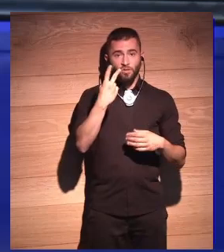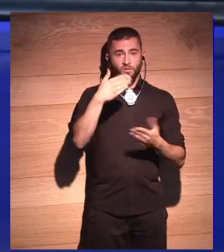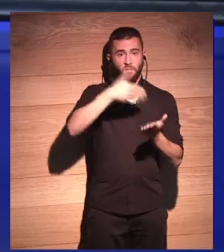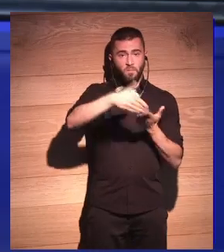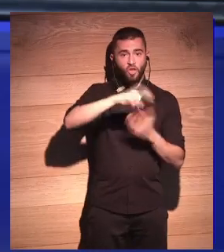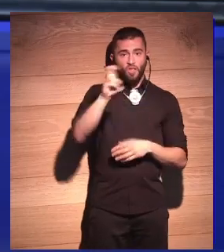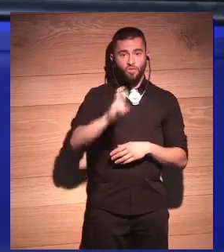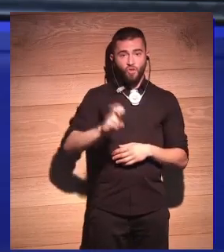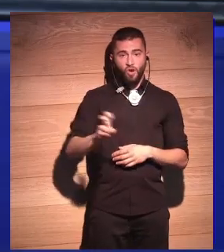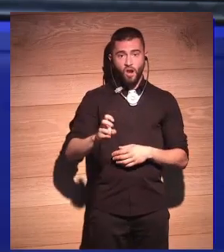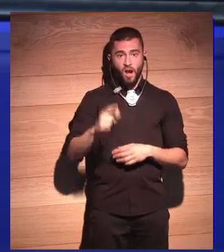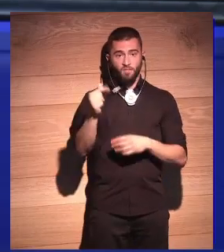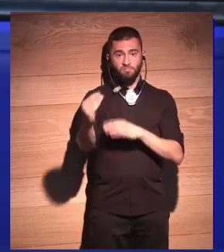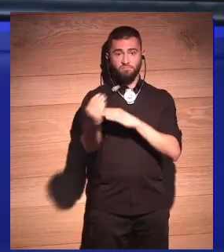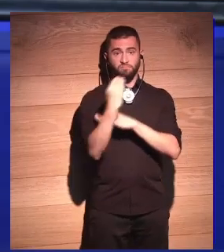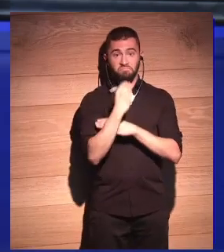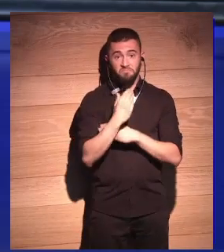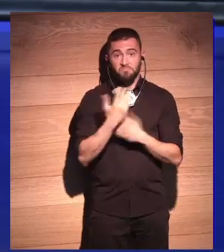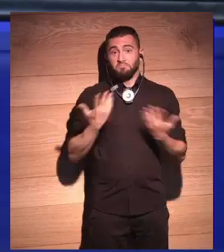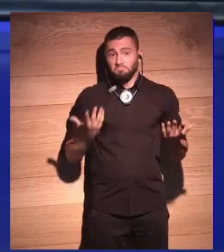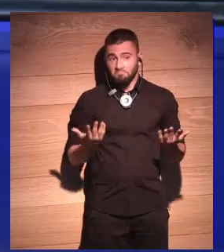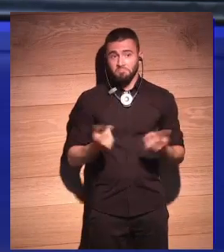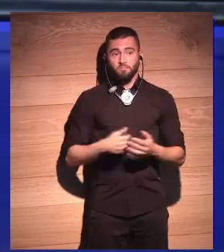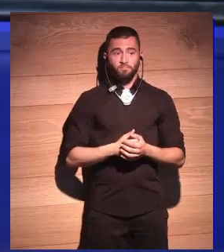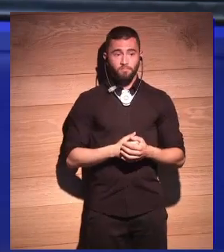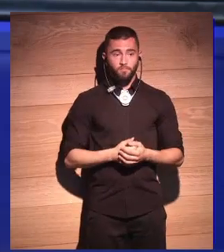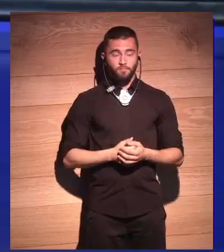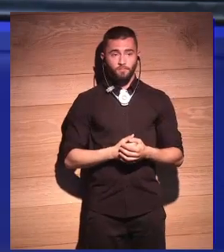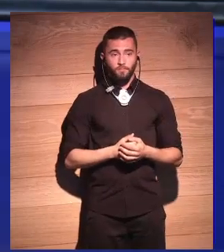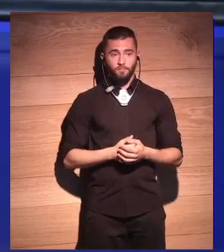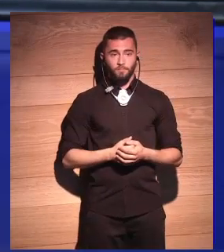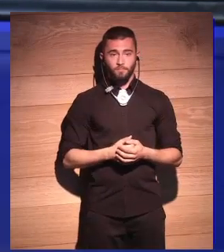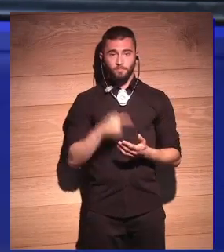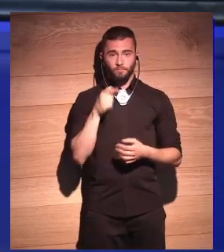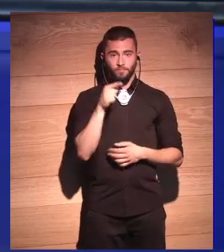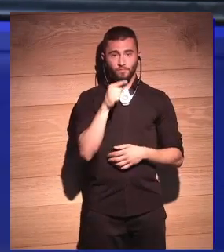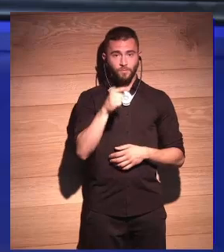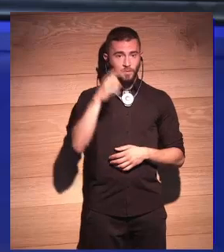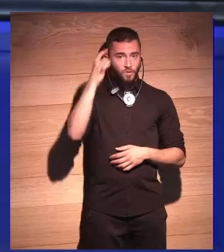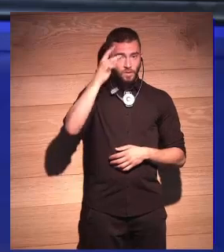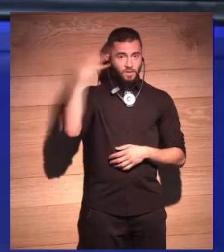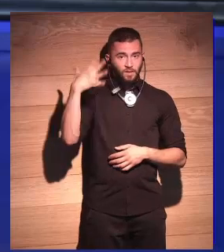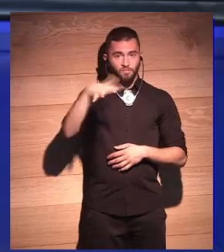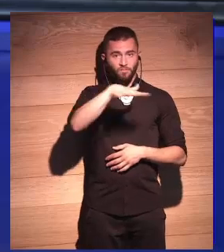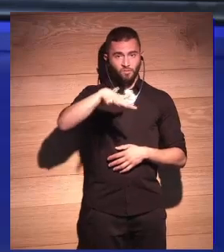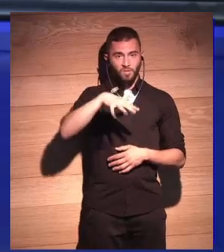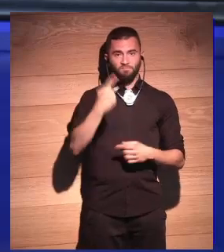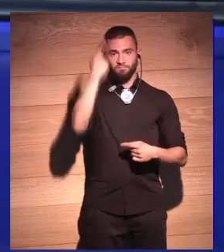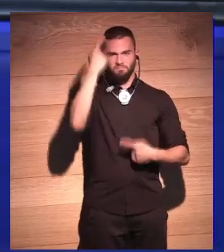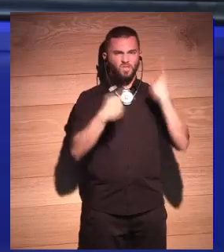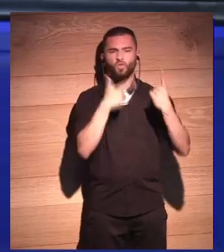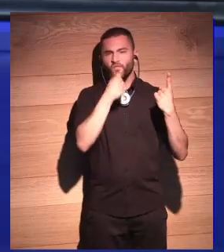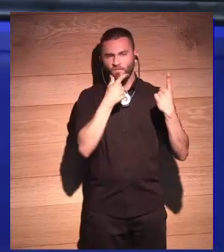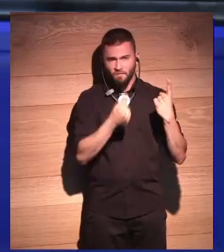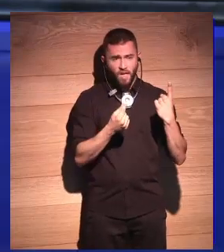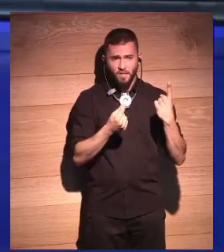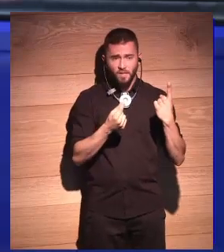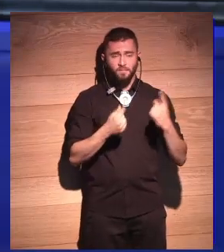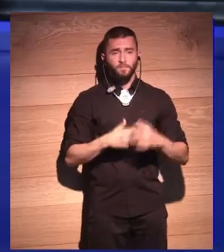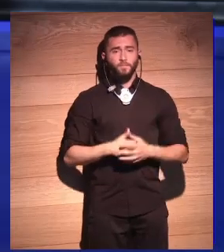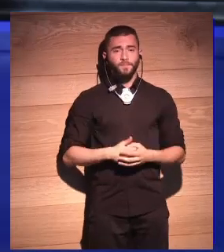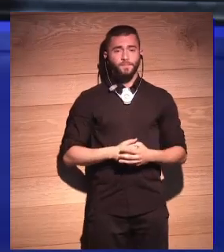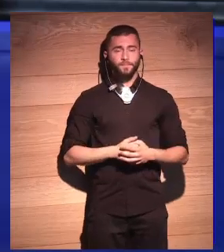but this is the set. It's a bungalow somewhere in California. Quite simple. So we